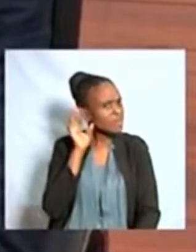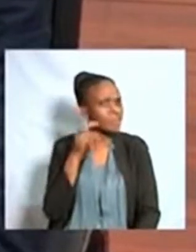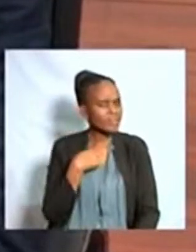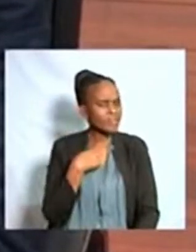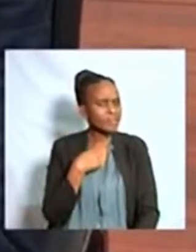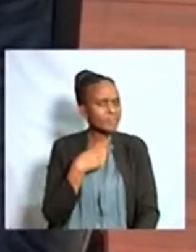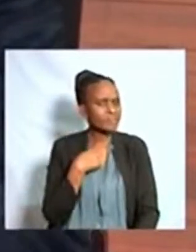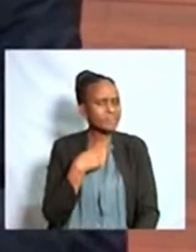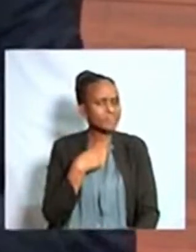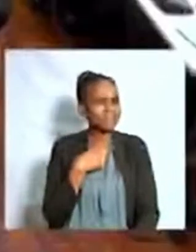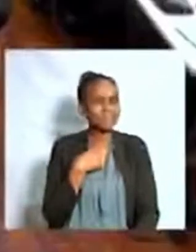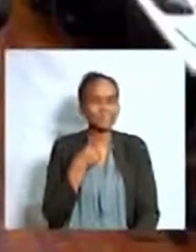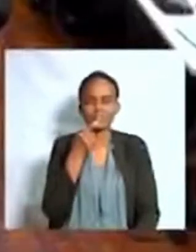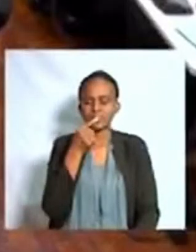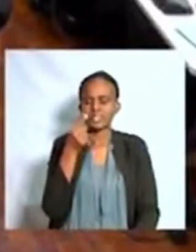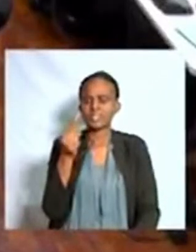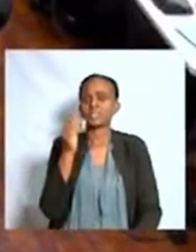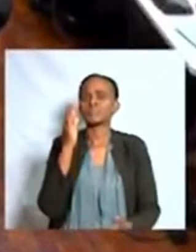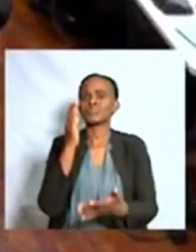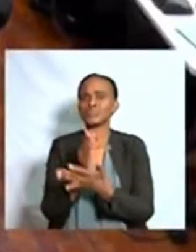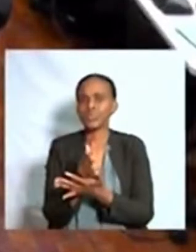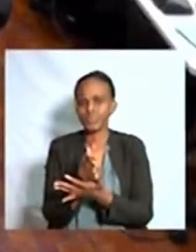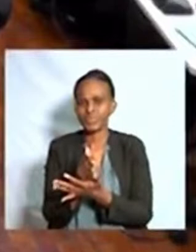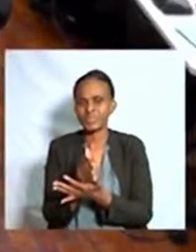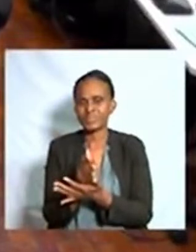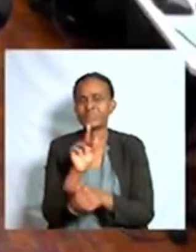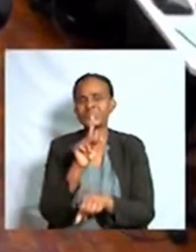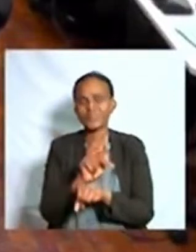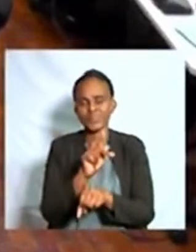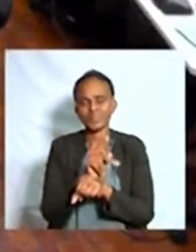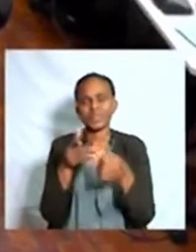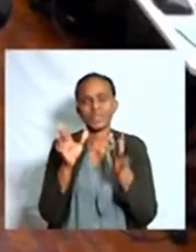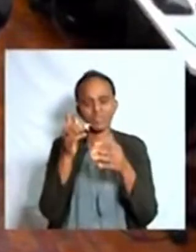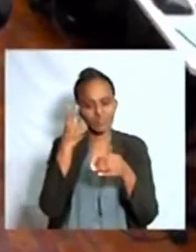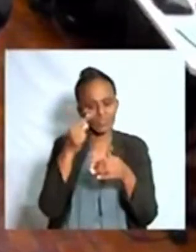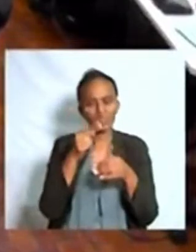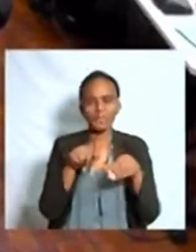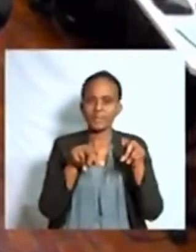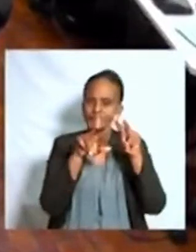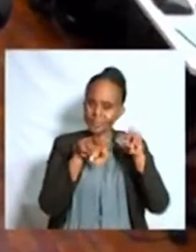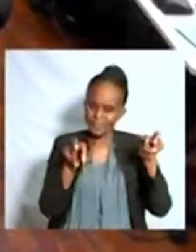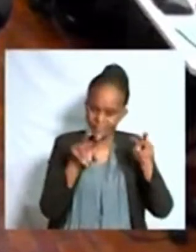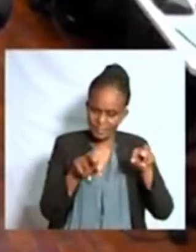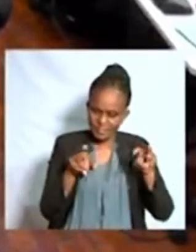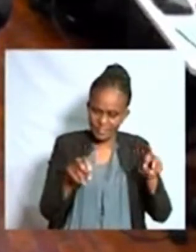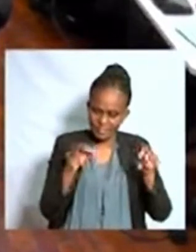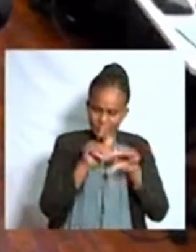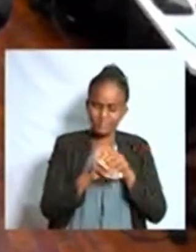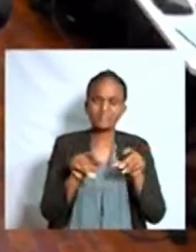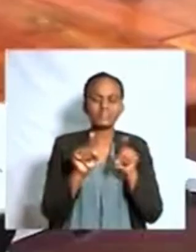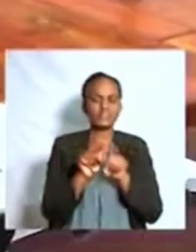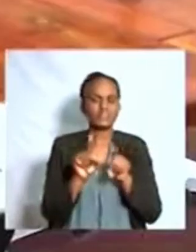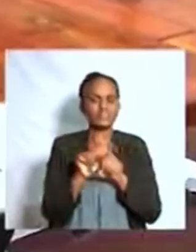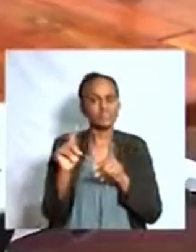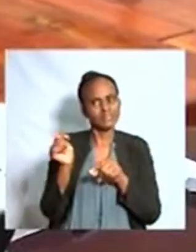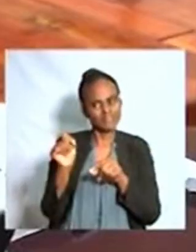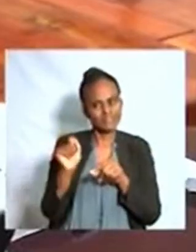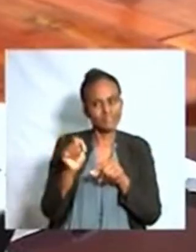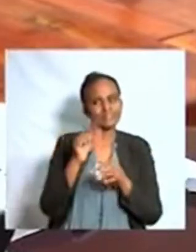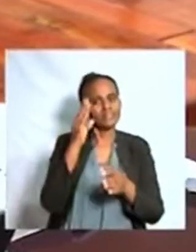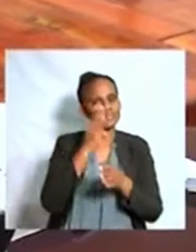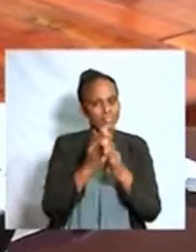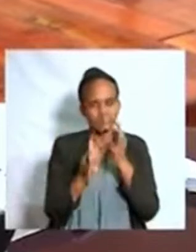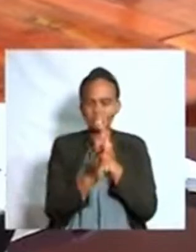when I say the word stalled is that we've stopped the project, allowing for several inquiries into the same. So the toilet has not